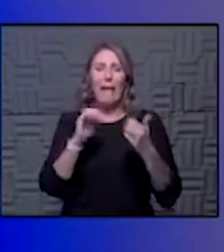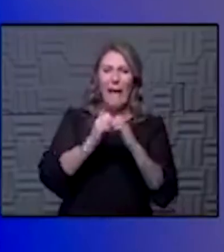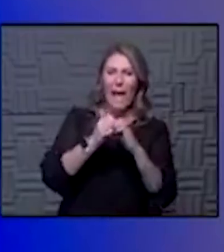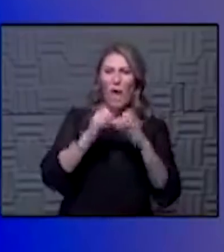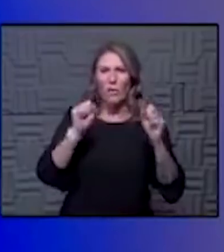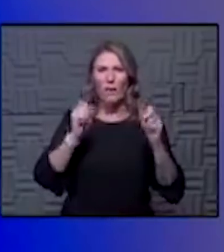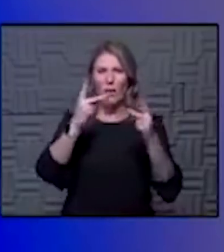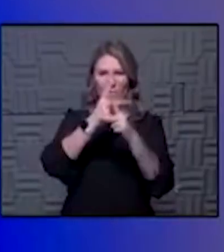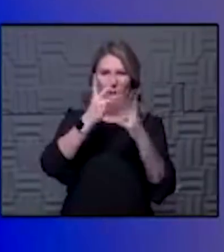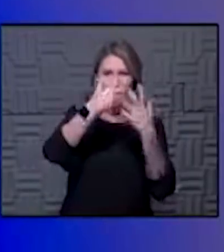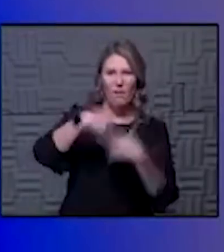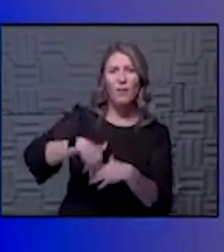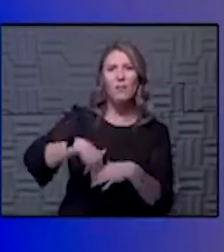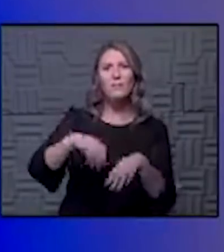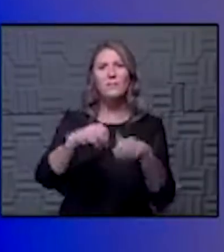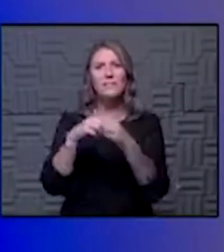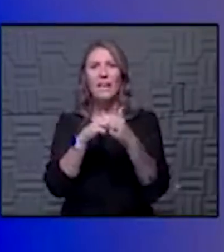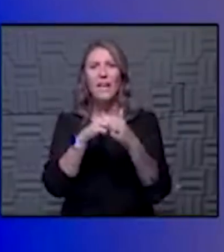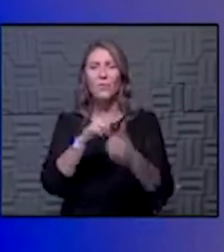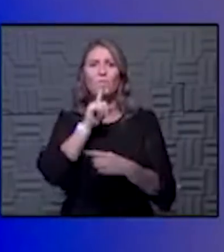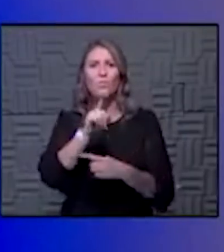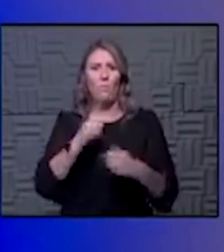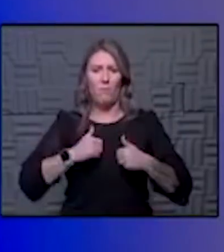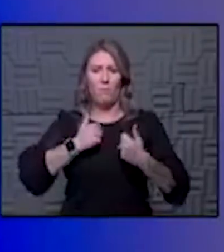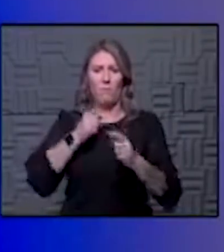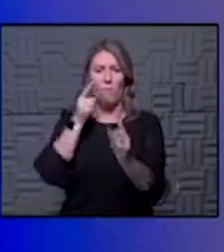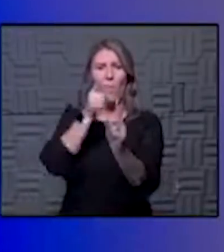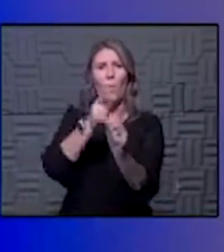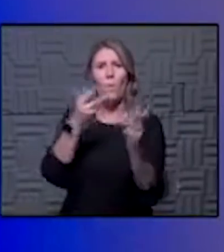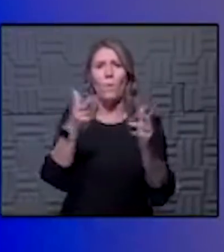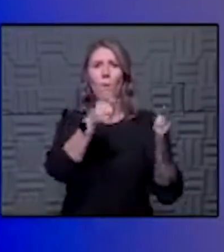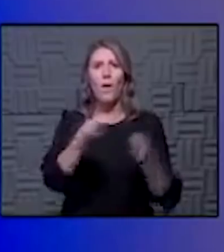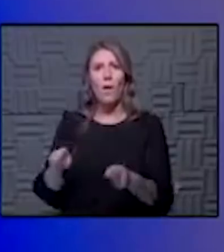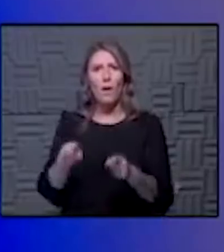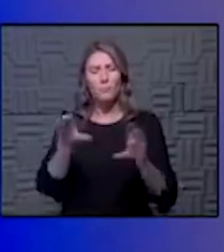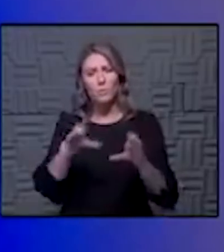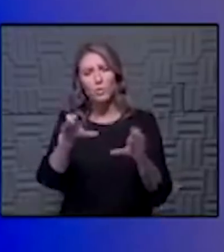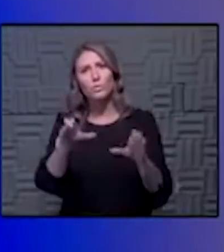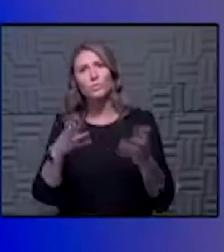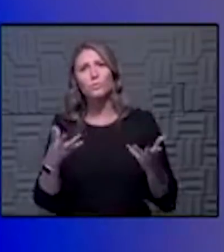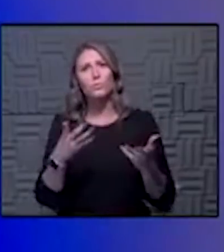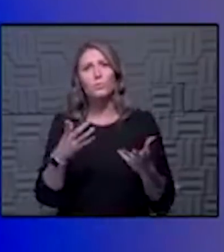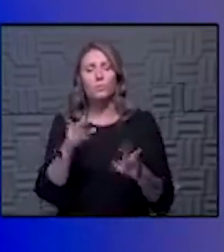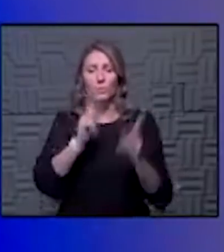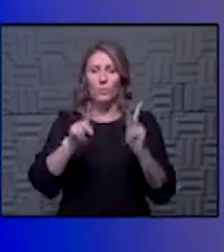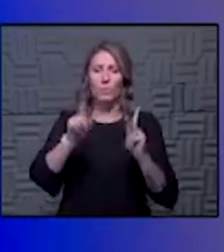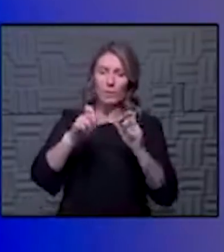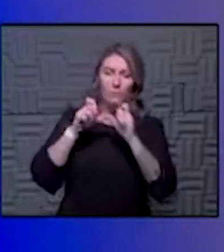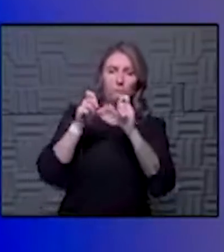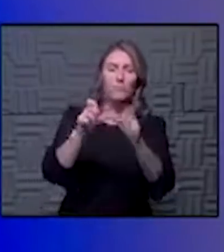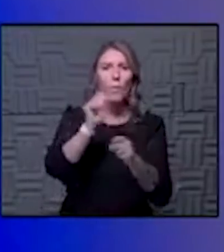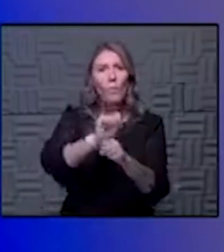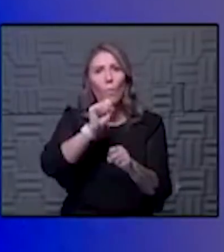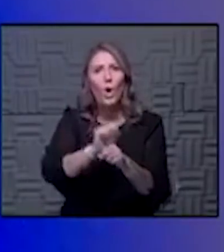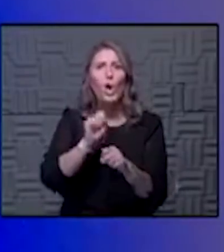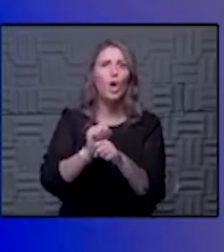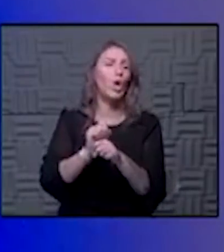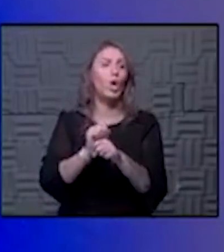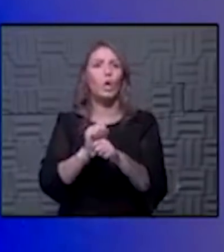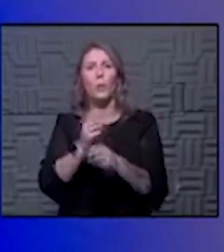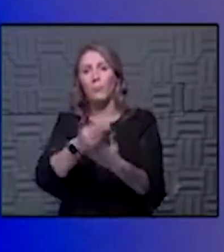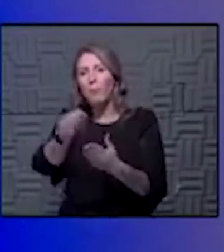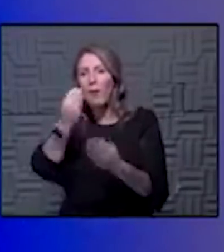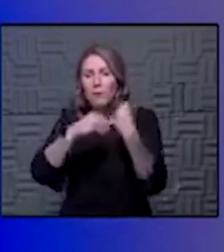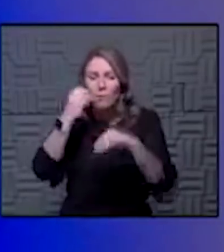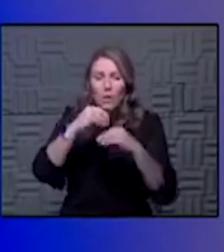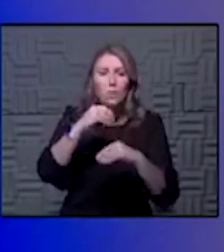those two? What is the realistic goal? What can actually be done? Because we know that people continue to have to work, put food on the table, pay their mortgages